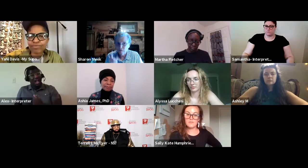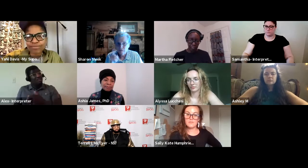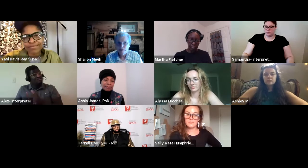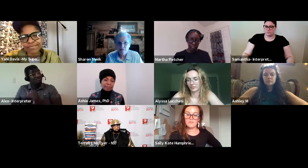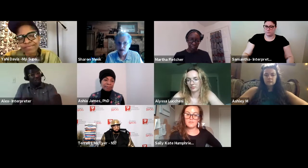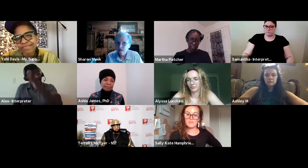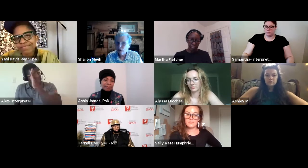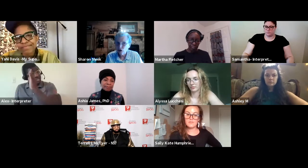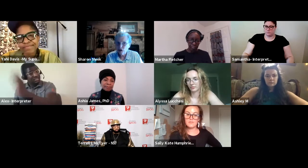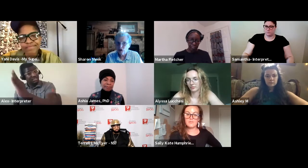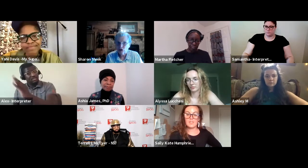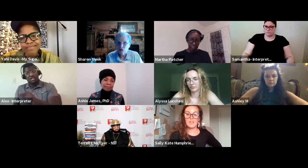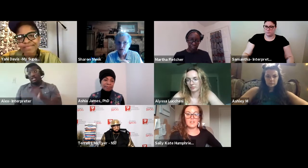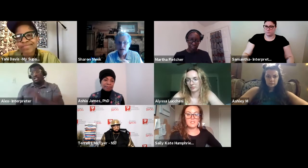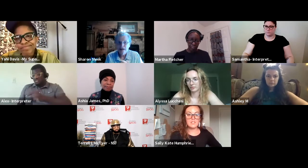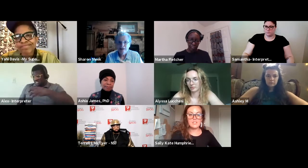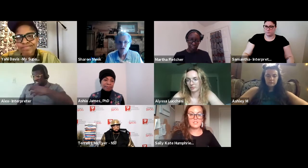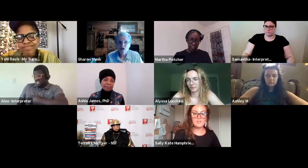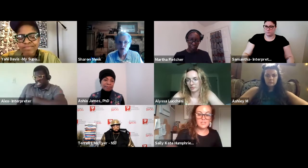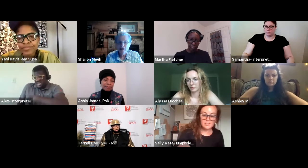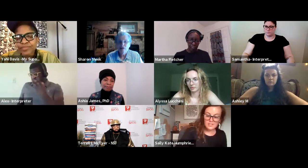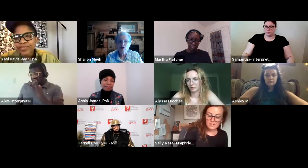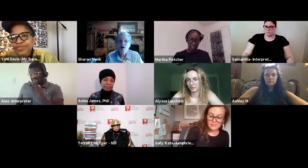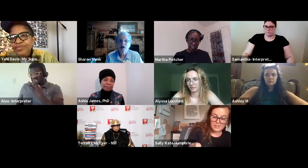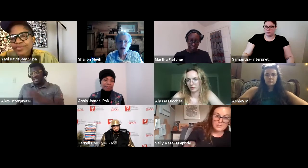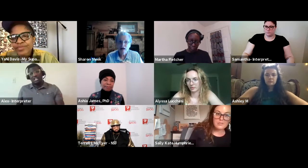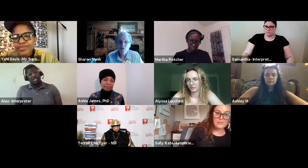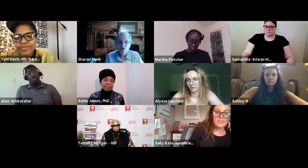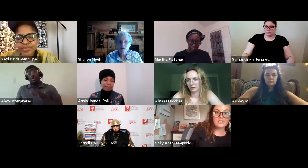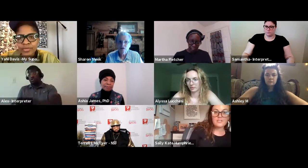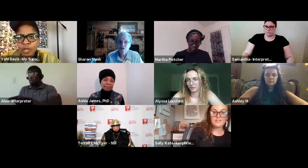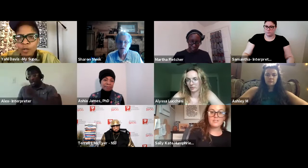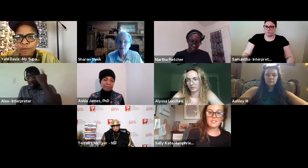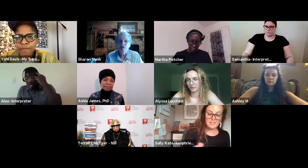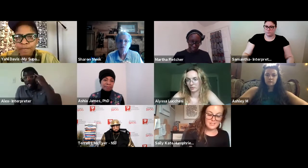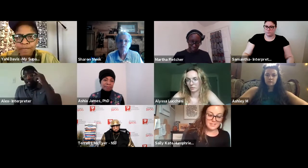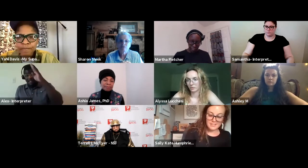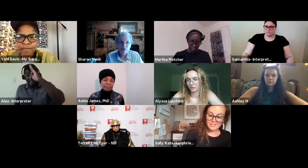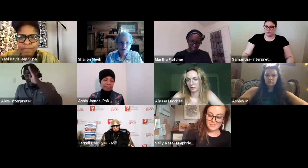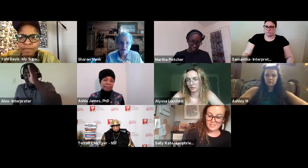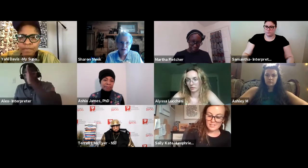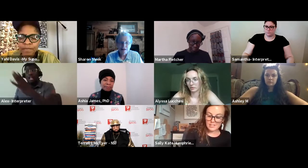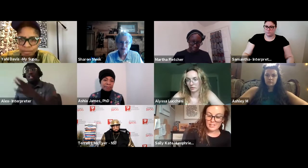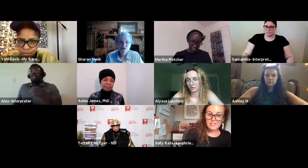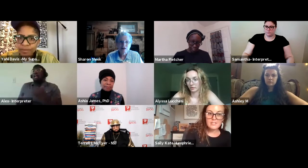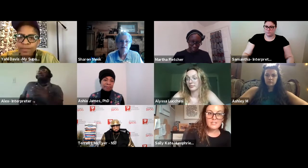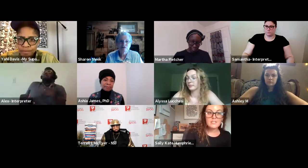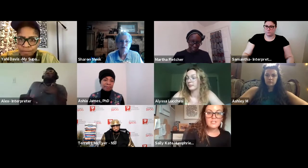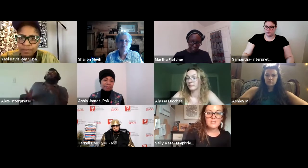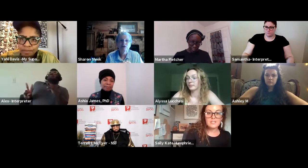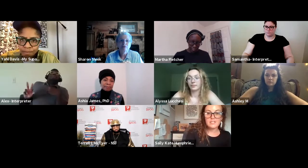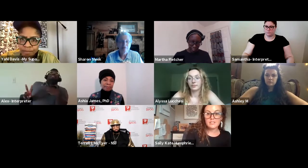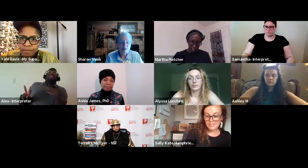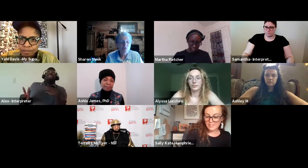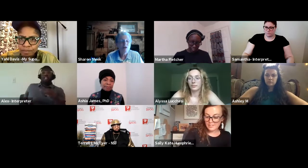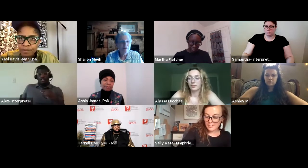would not be good to you. And so he thought God was something to be feared instead of